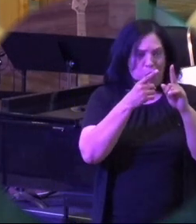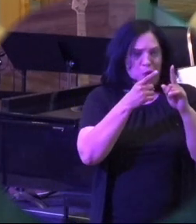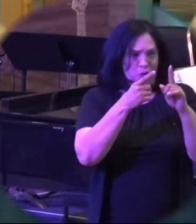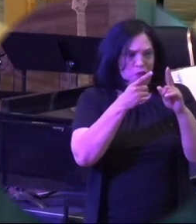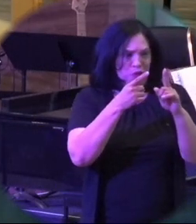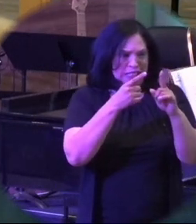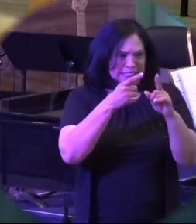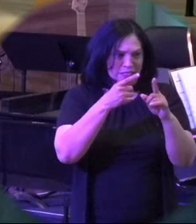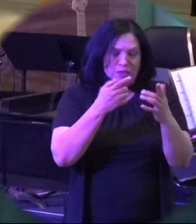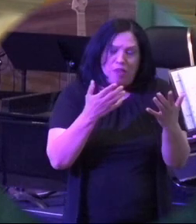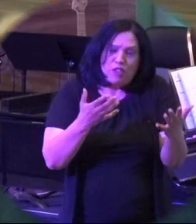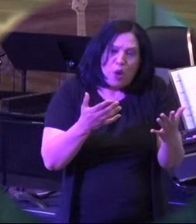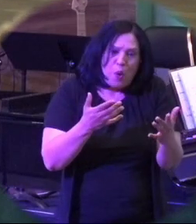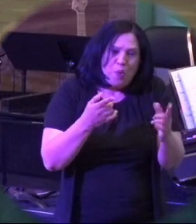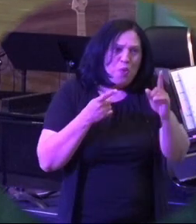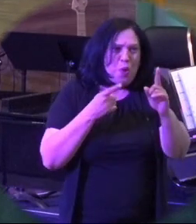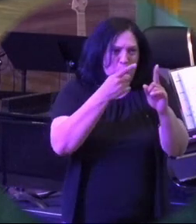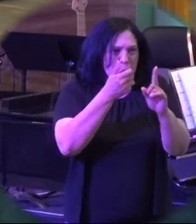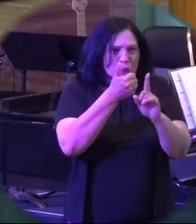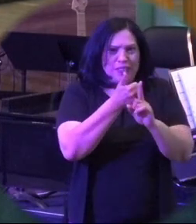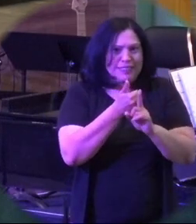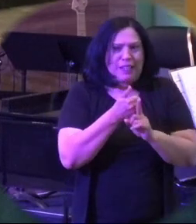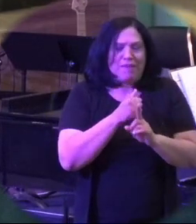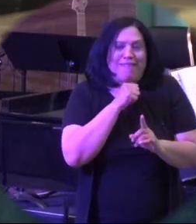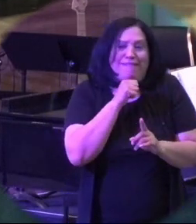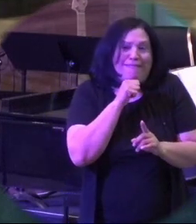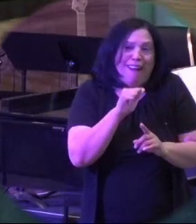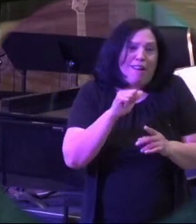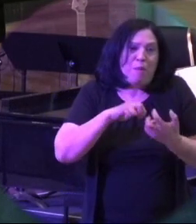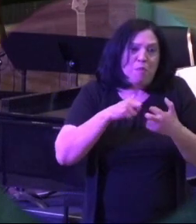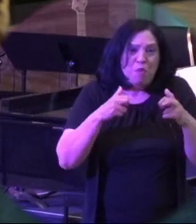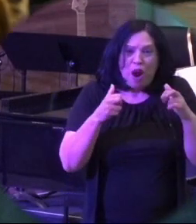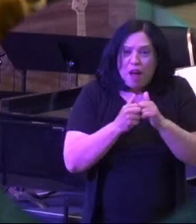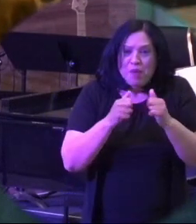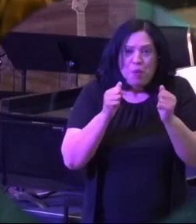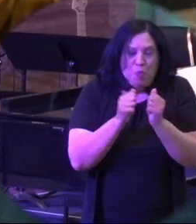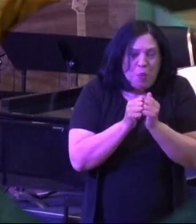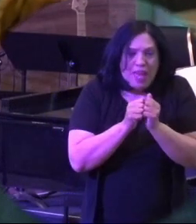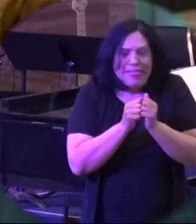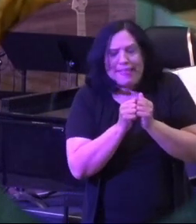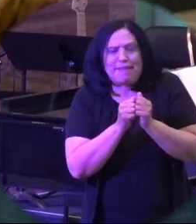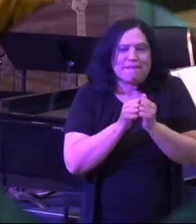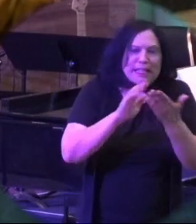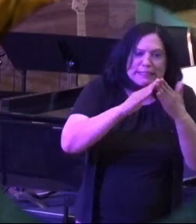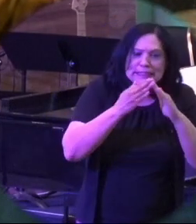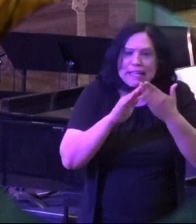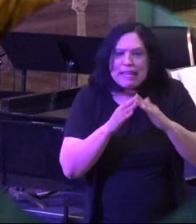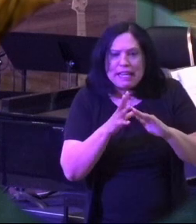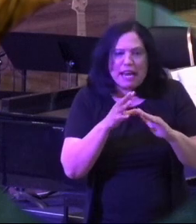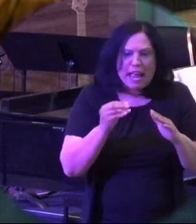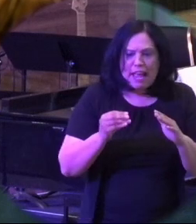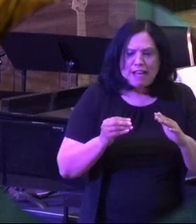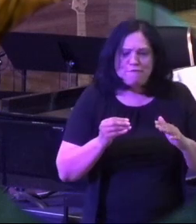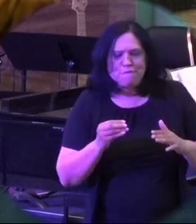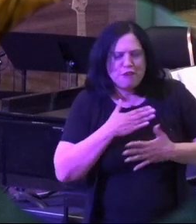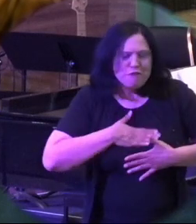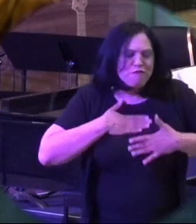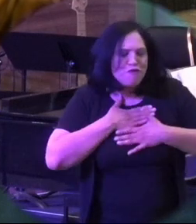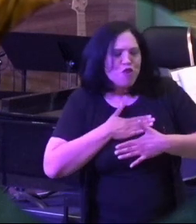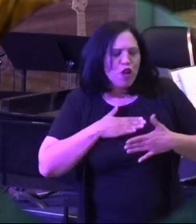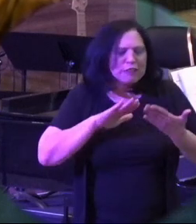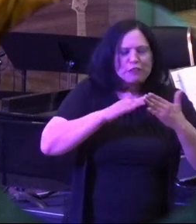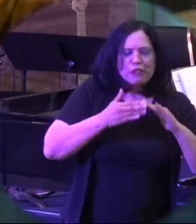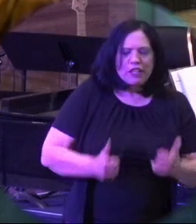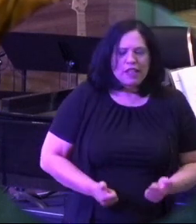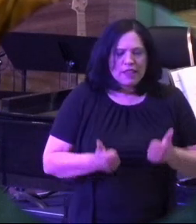and of itself, there's no problem with building a city and a tower and hunkering down and enjoying urban life. Nothing wrong. Unless it's